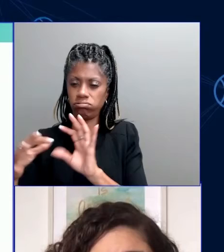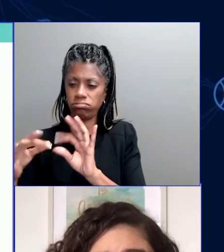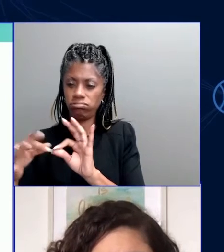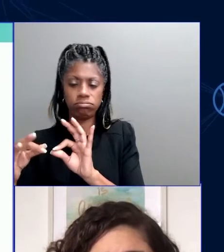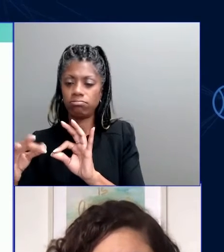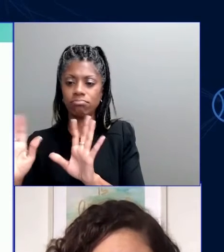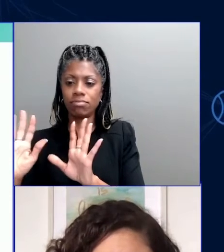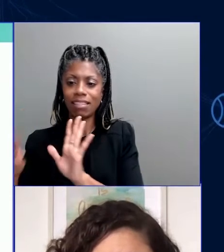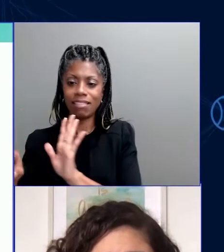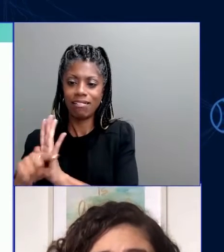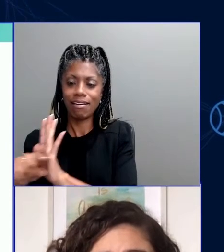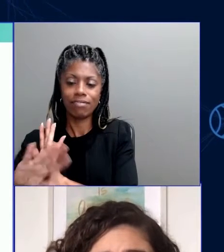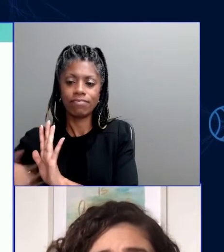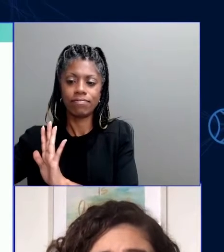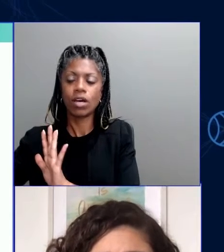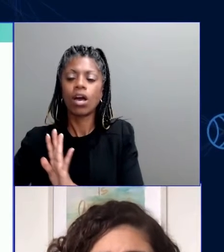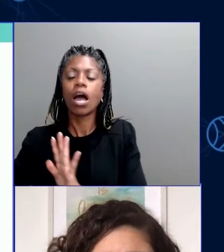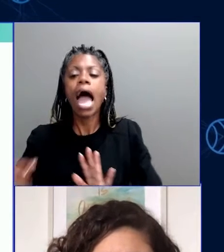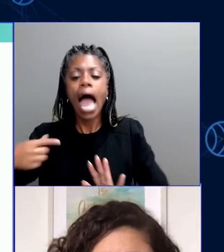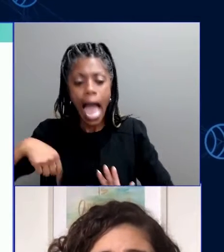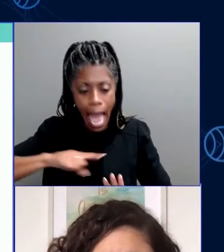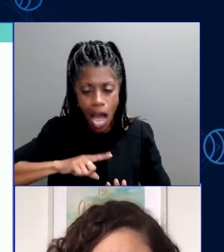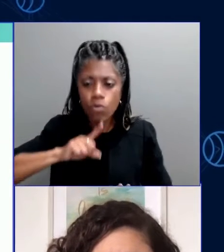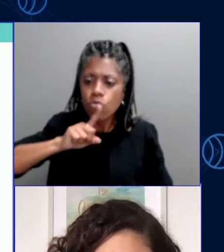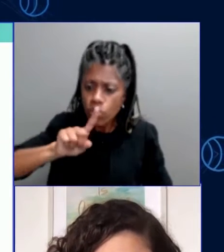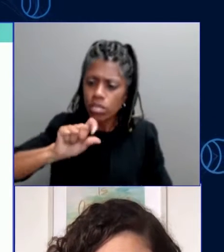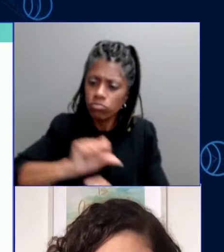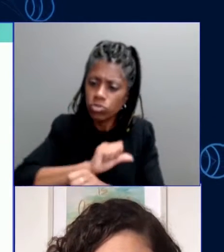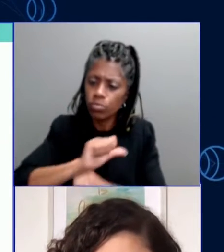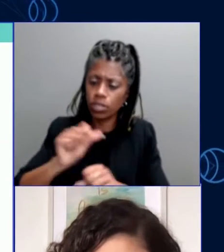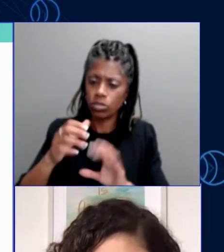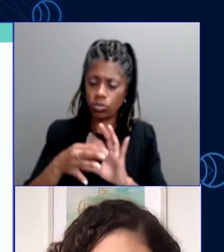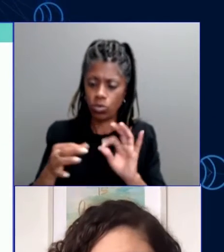Trump ended DACA, we would be put on a pathway to deportation.